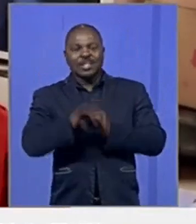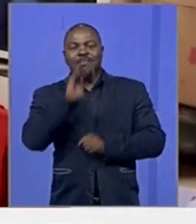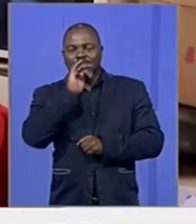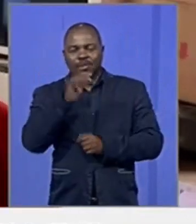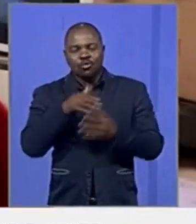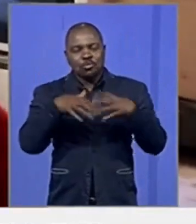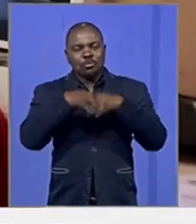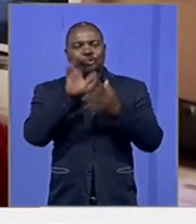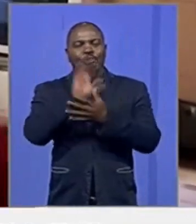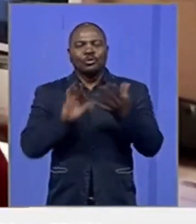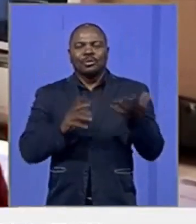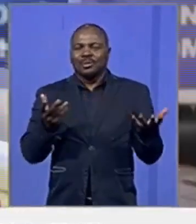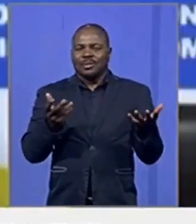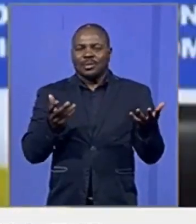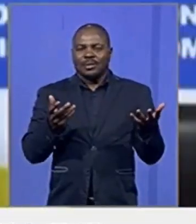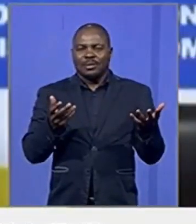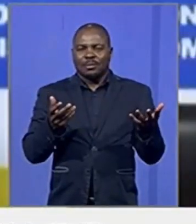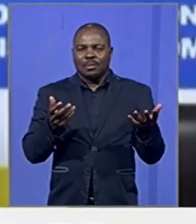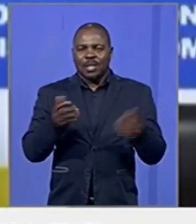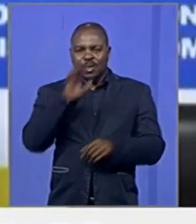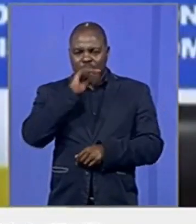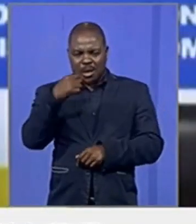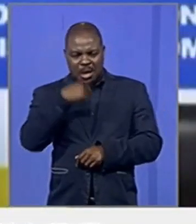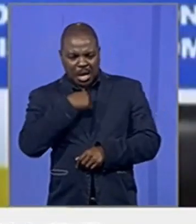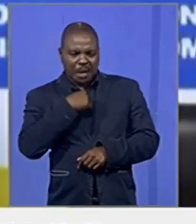story. He has been, he's favoring